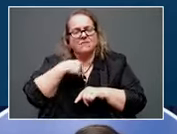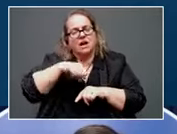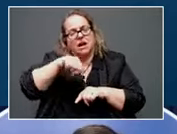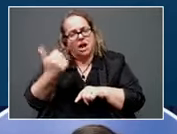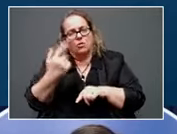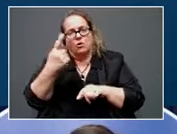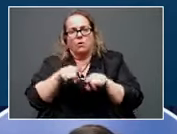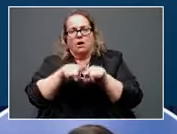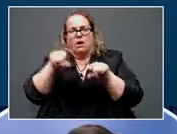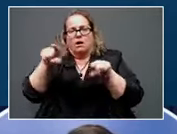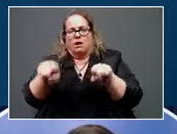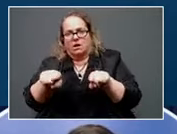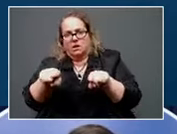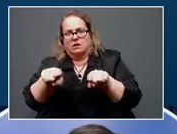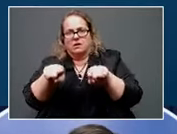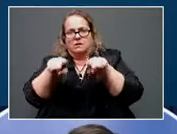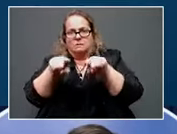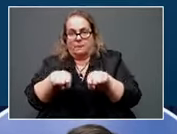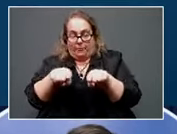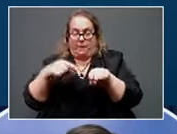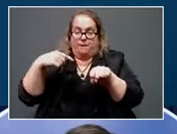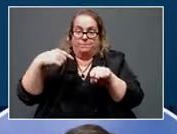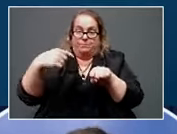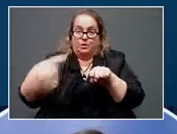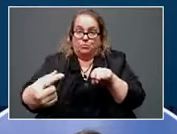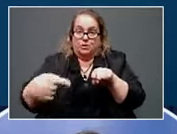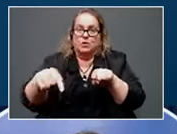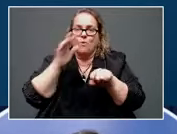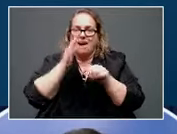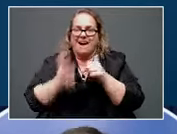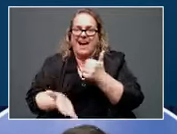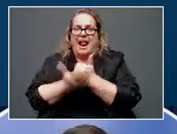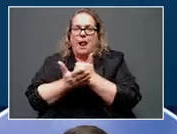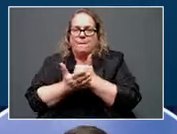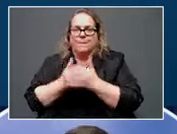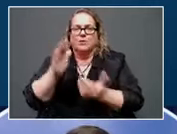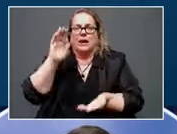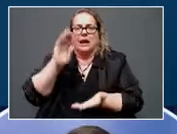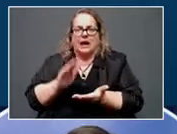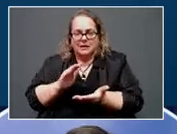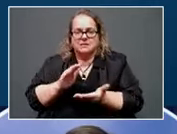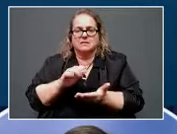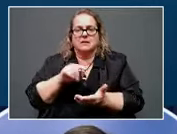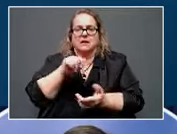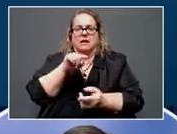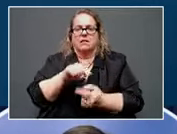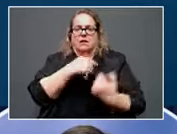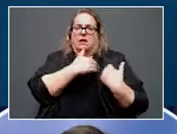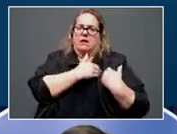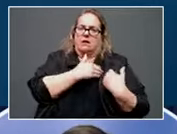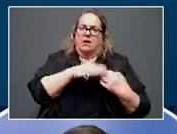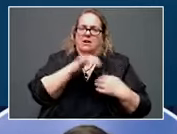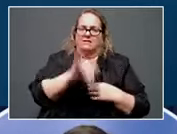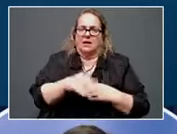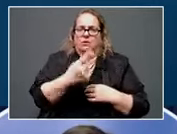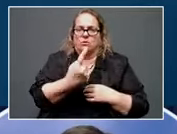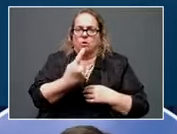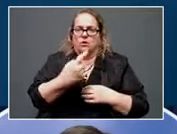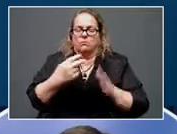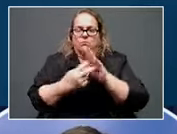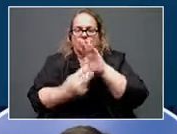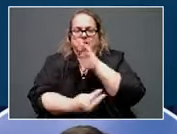create a companion bridge that is going to help. It's going to lessen congestion. This is one of the most important arteries